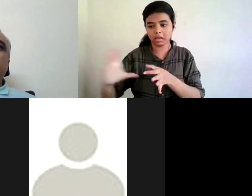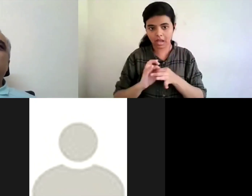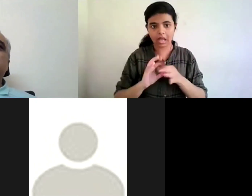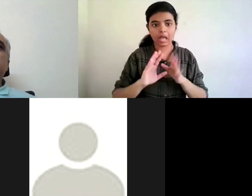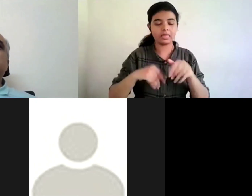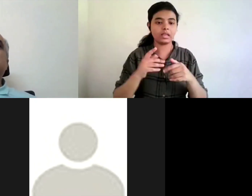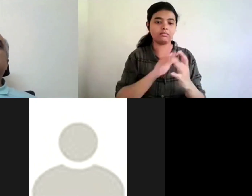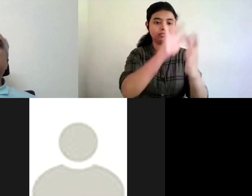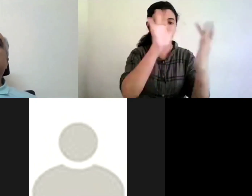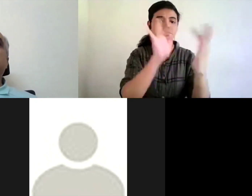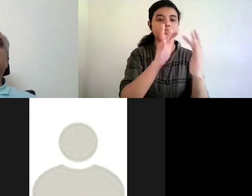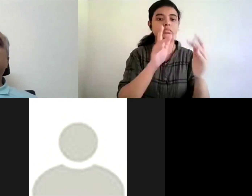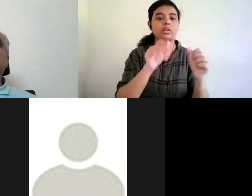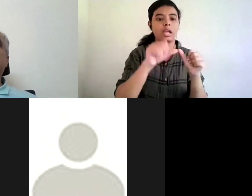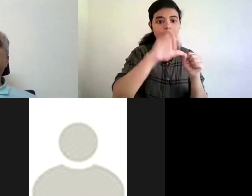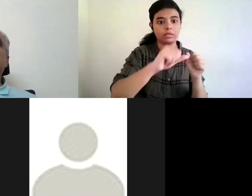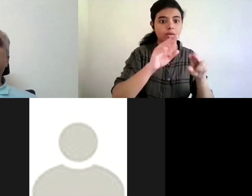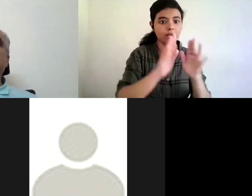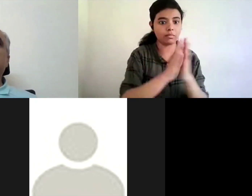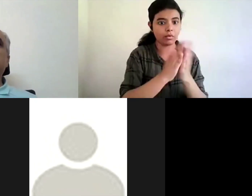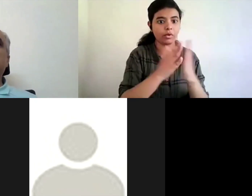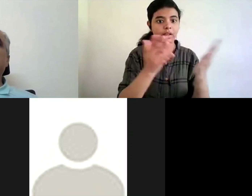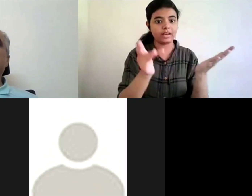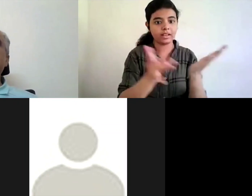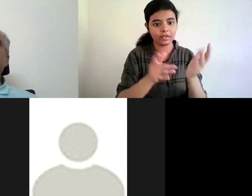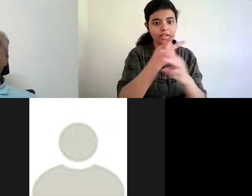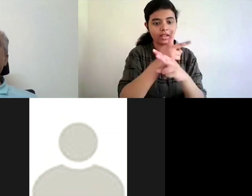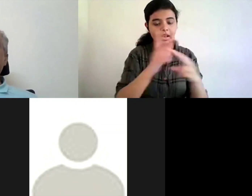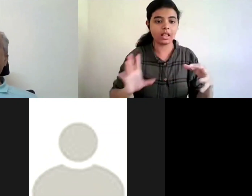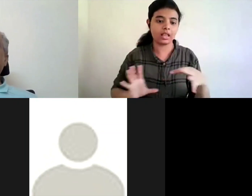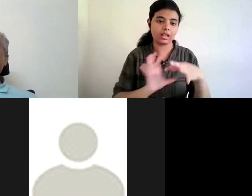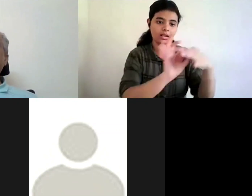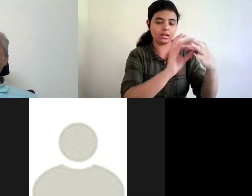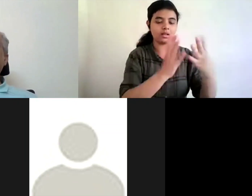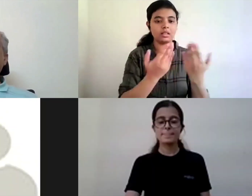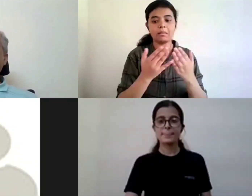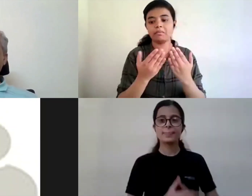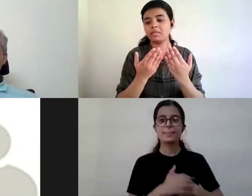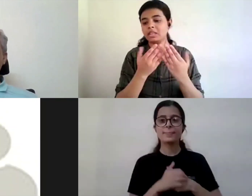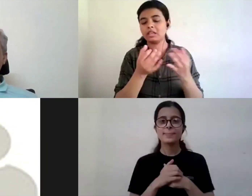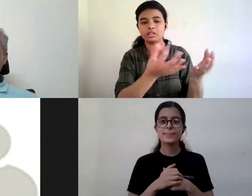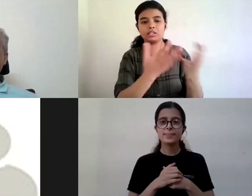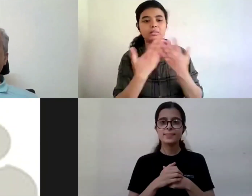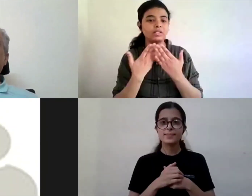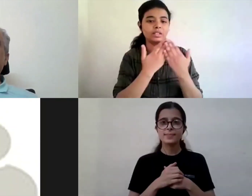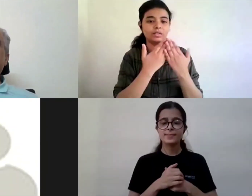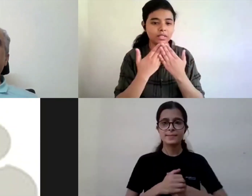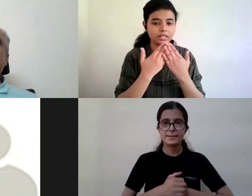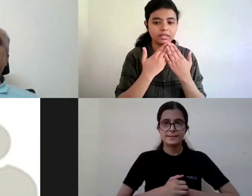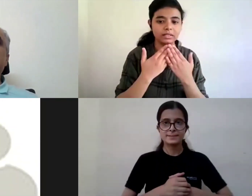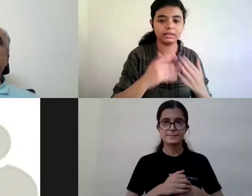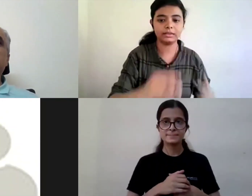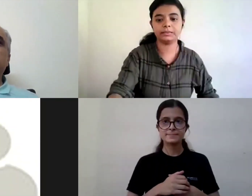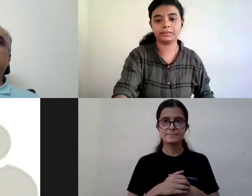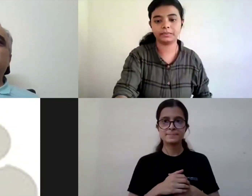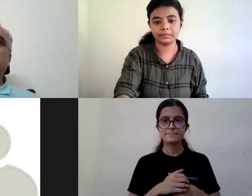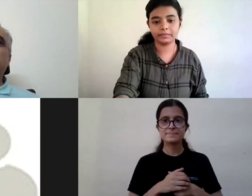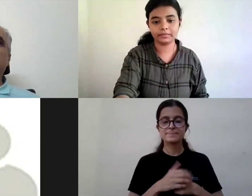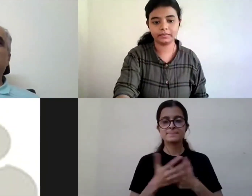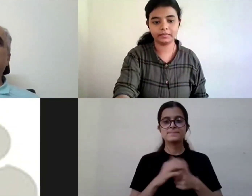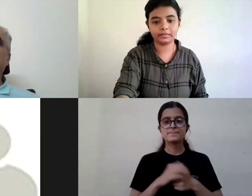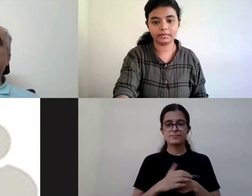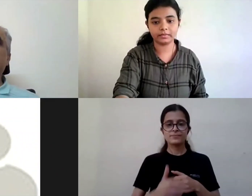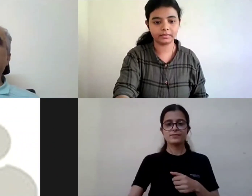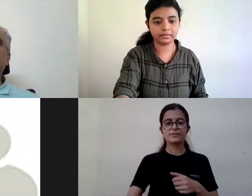done because uh the special educators or your mainstream educators um the service providers they have